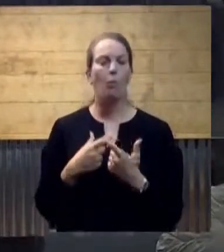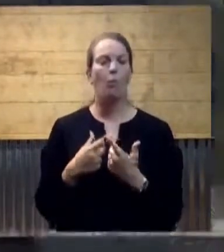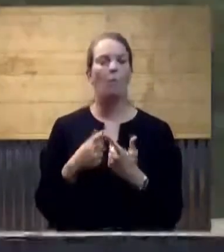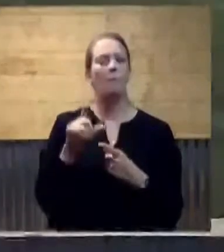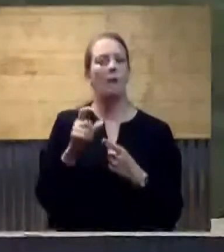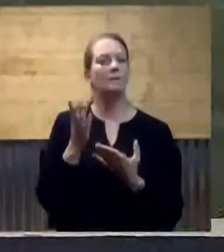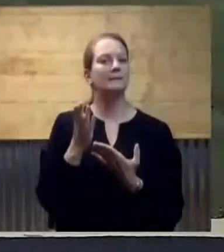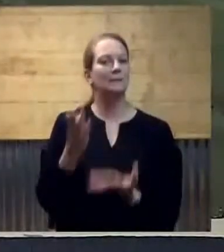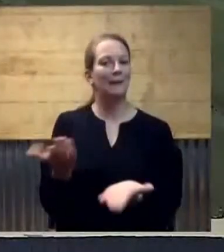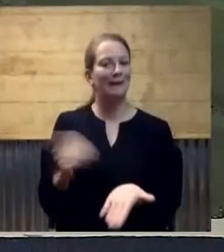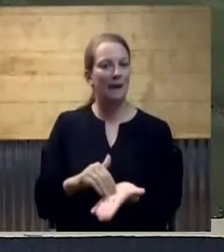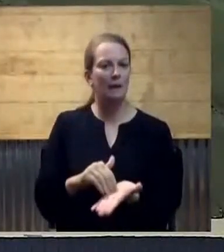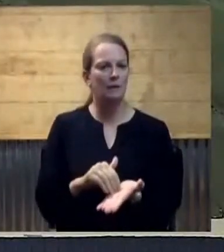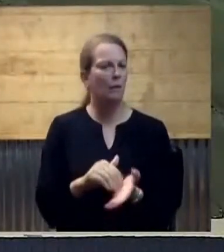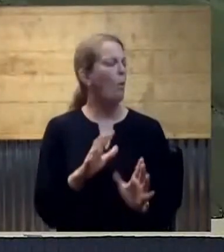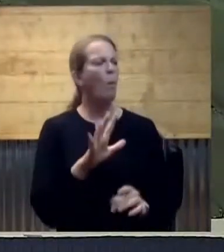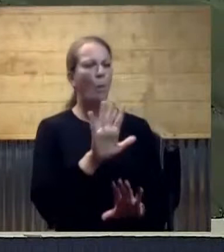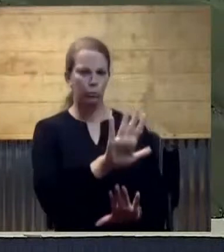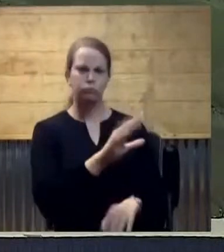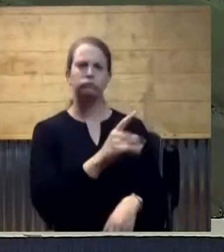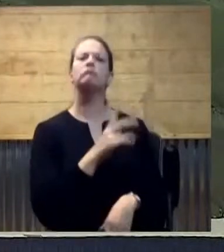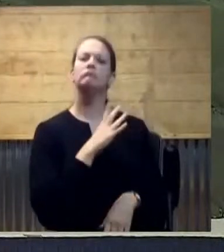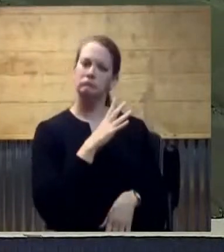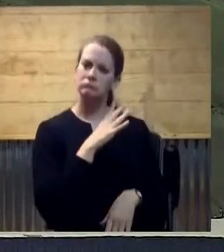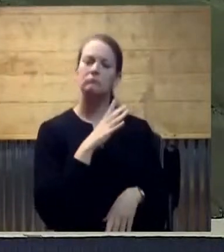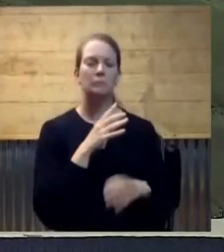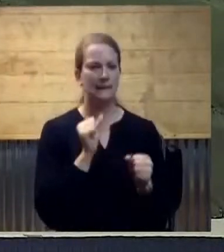is your No, they can submit a plan. The plan will be